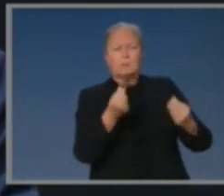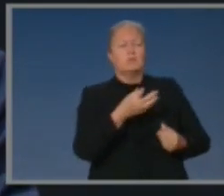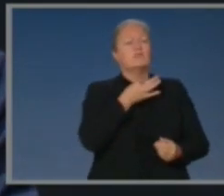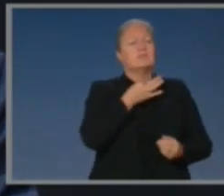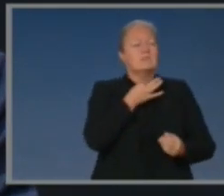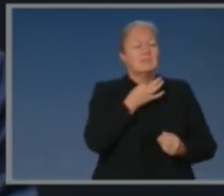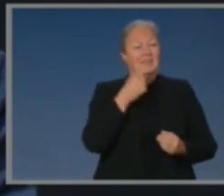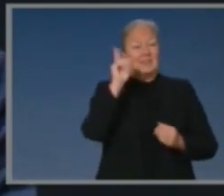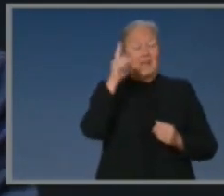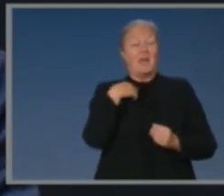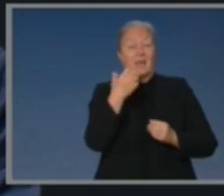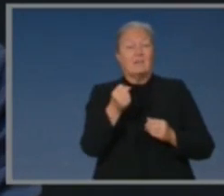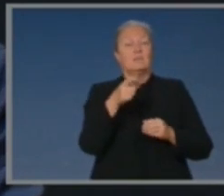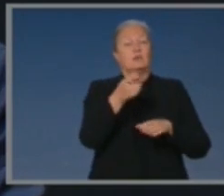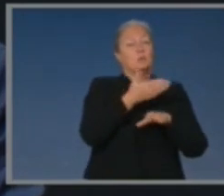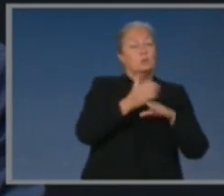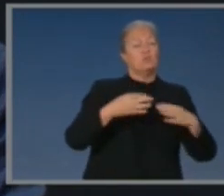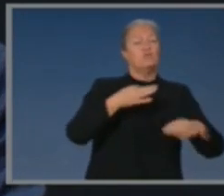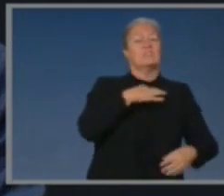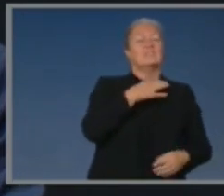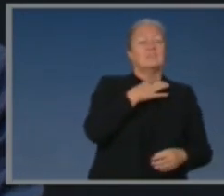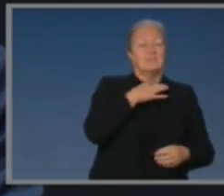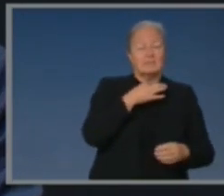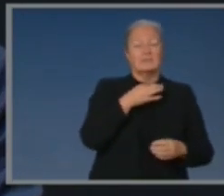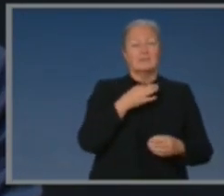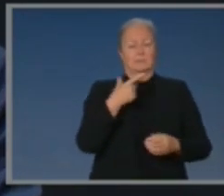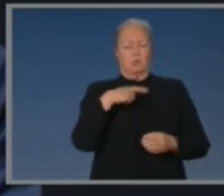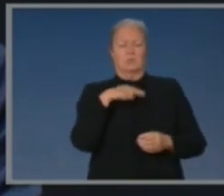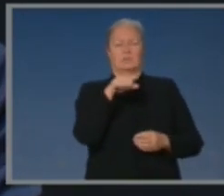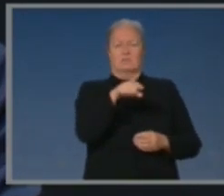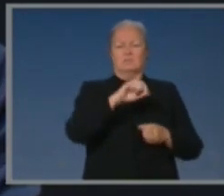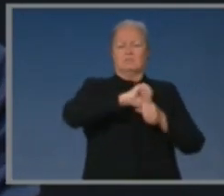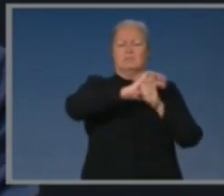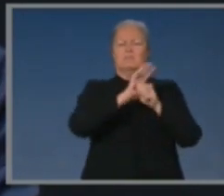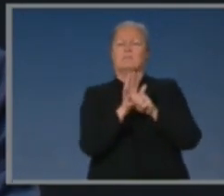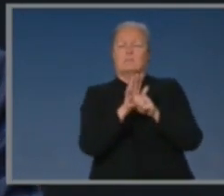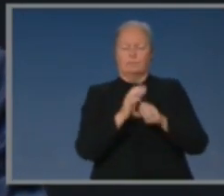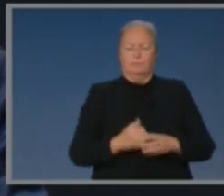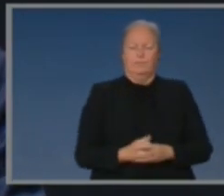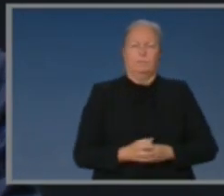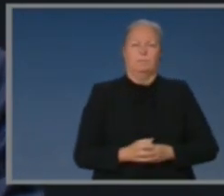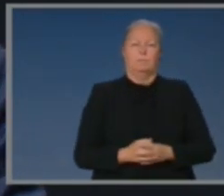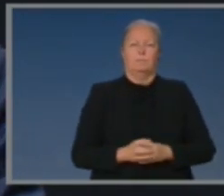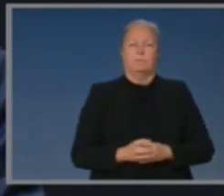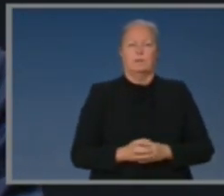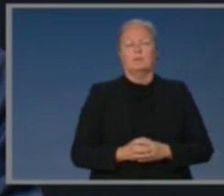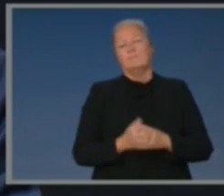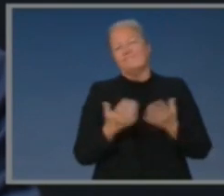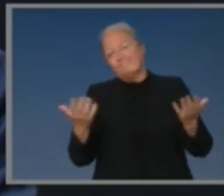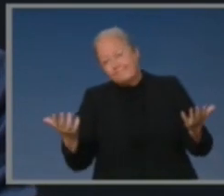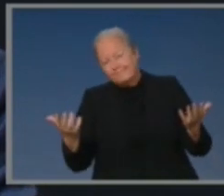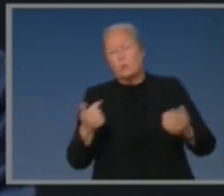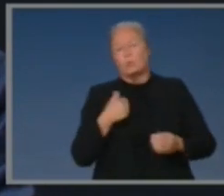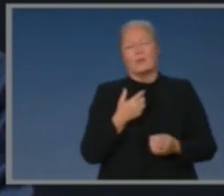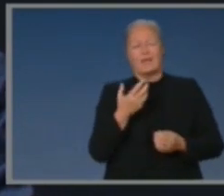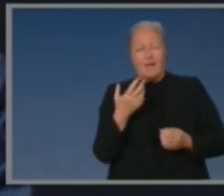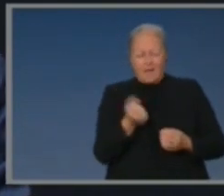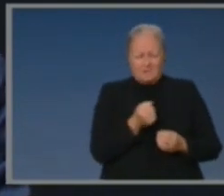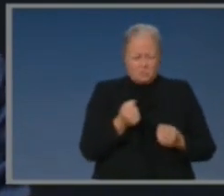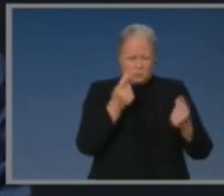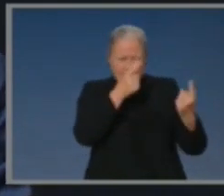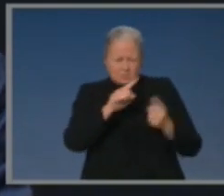be with us for some time in the form of COVID-19. Now, obviously, there are measures that businesses